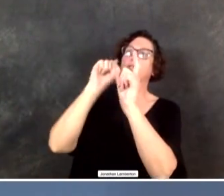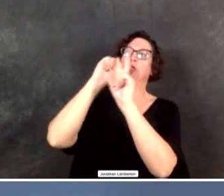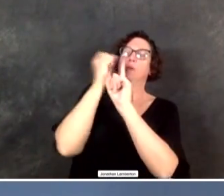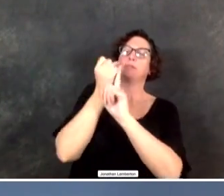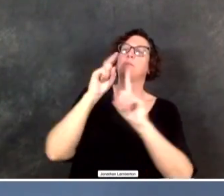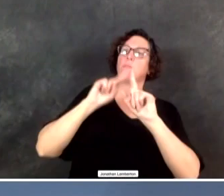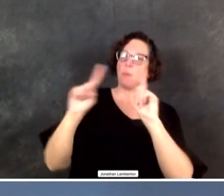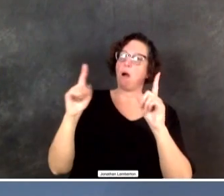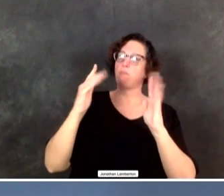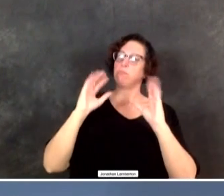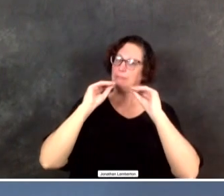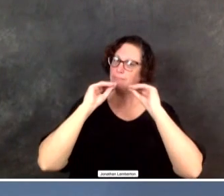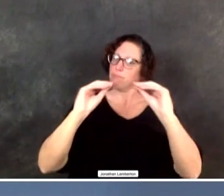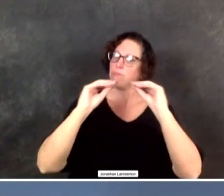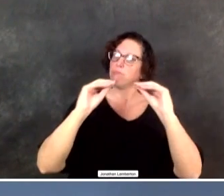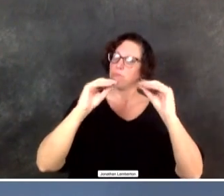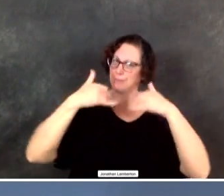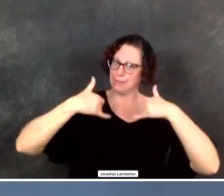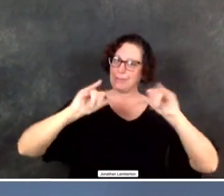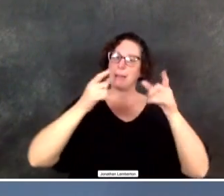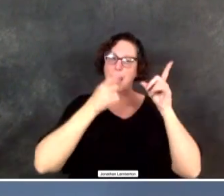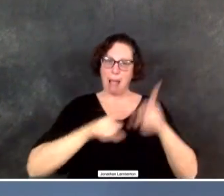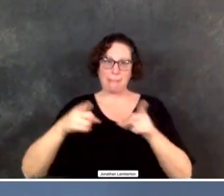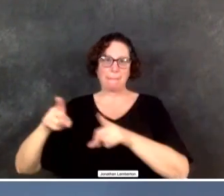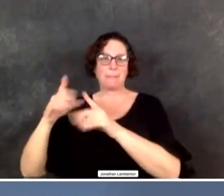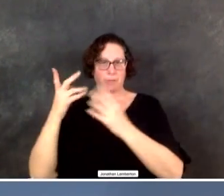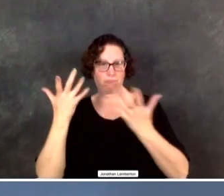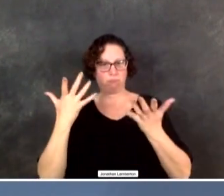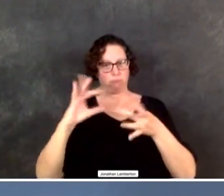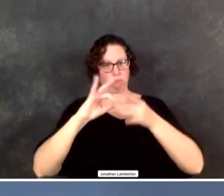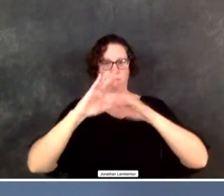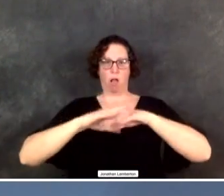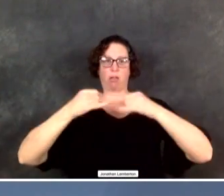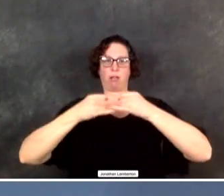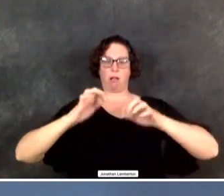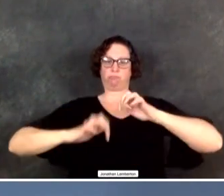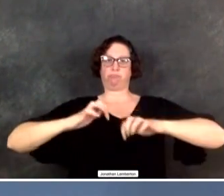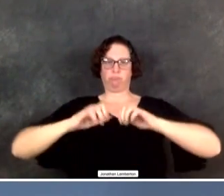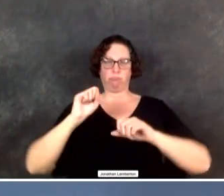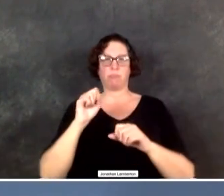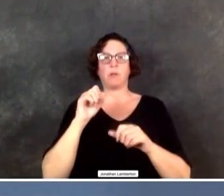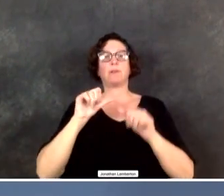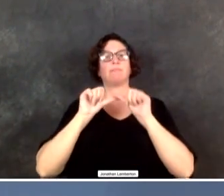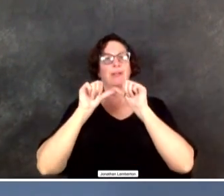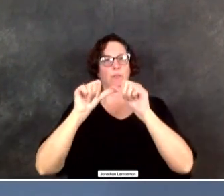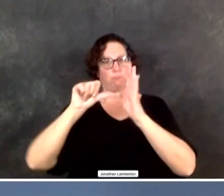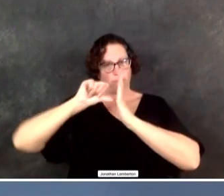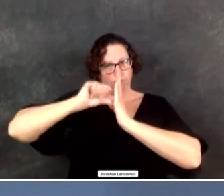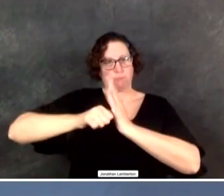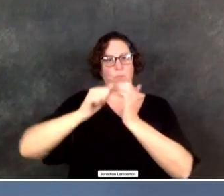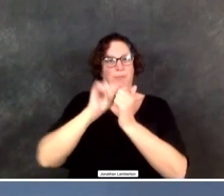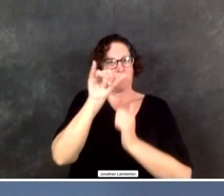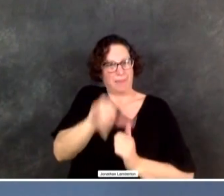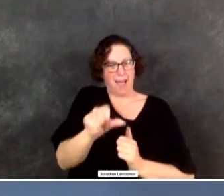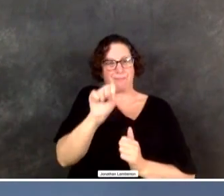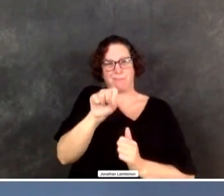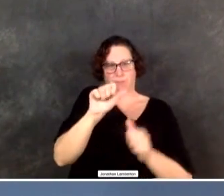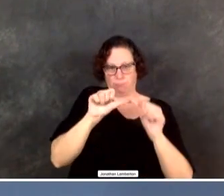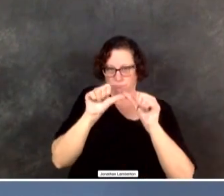continue to emphasize that as we work with the state around the waiver, but no change in the end of the school